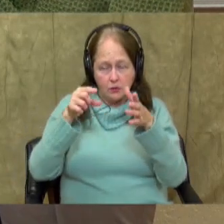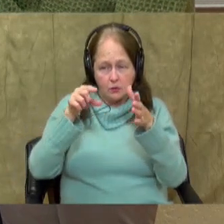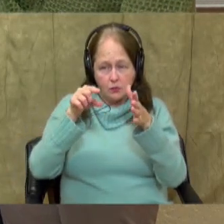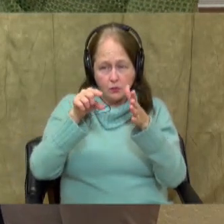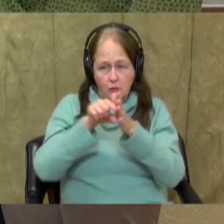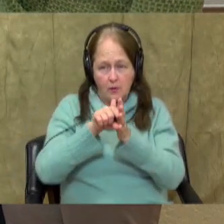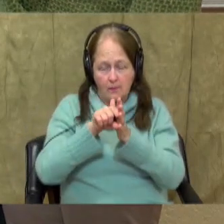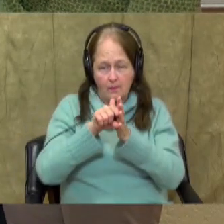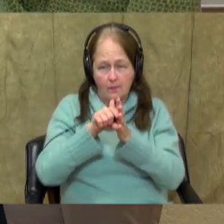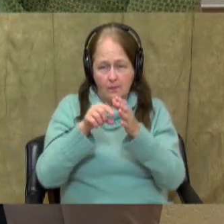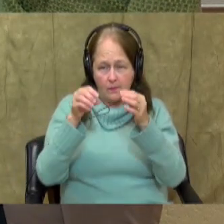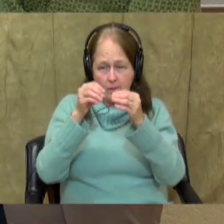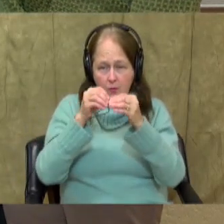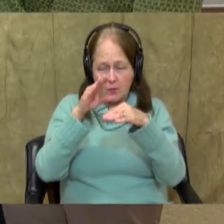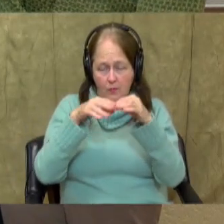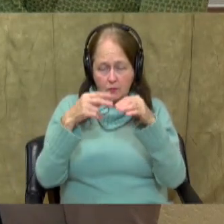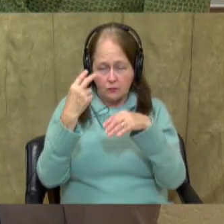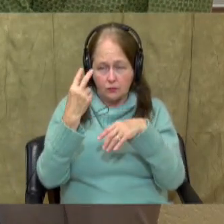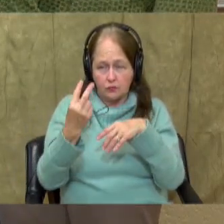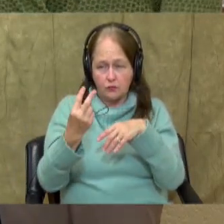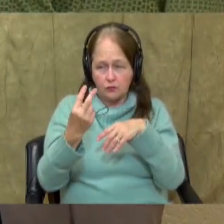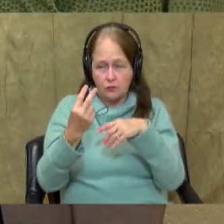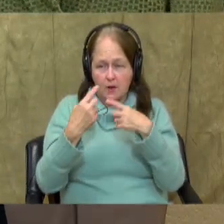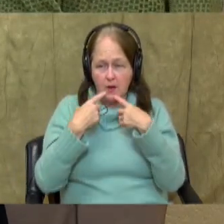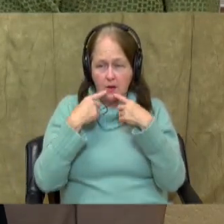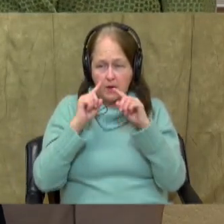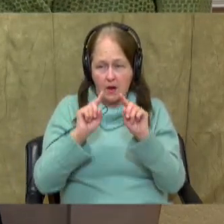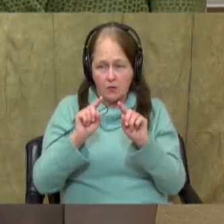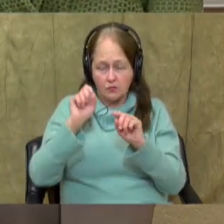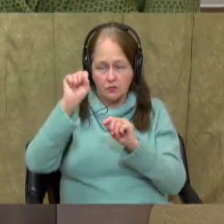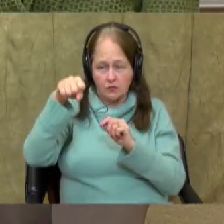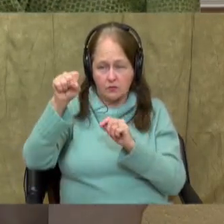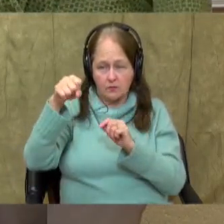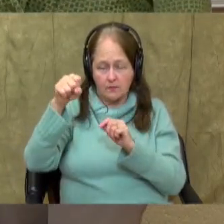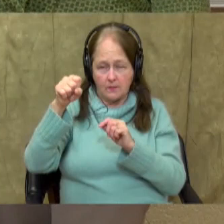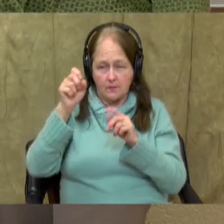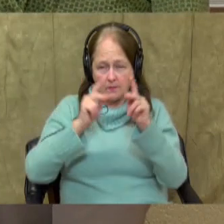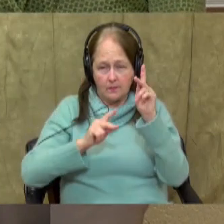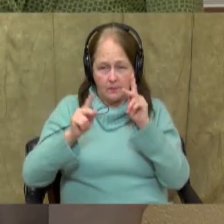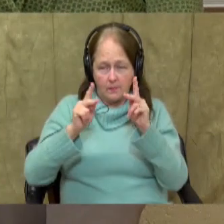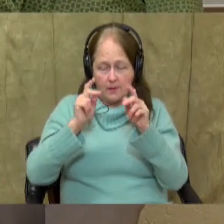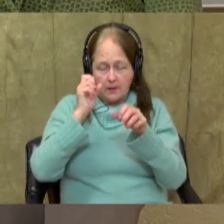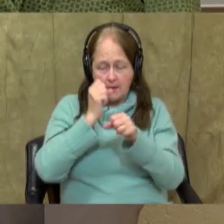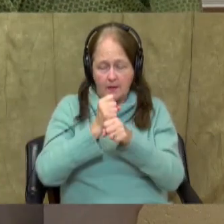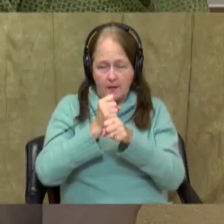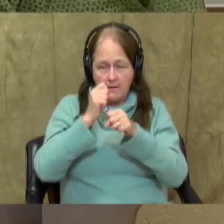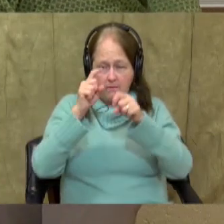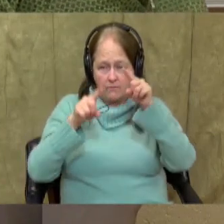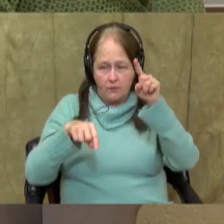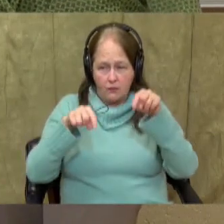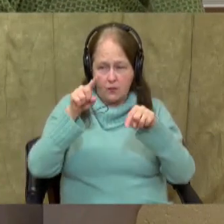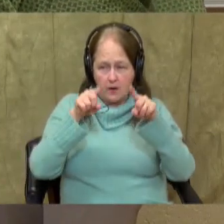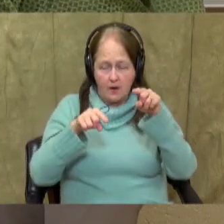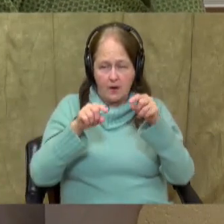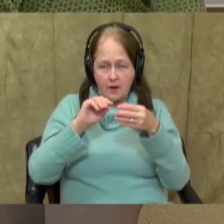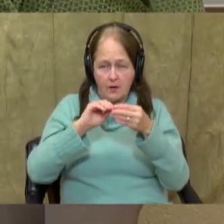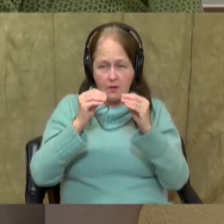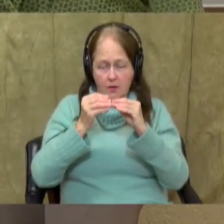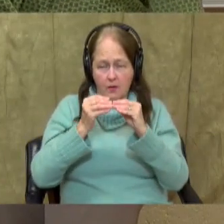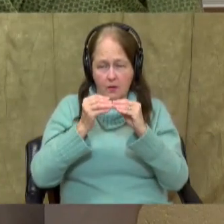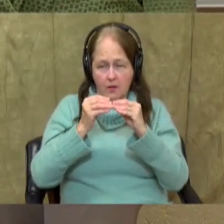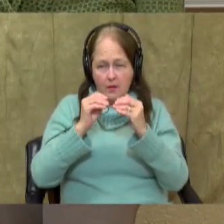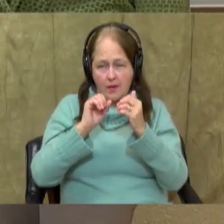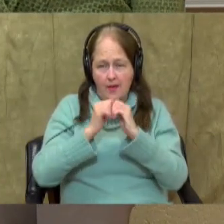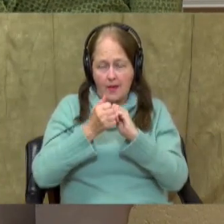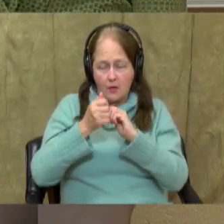graders. Are there more than 2 answers? Yes. People can get a variety of hours of sleep depending on